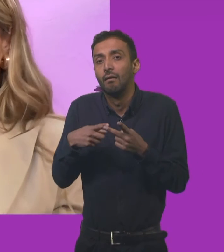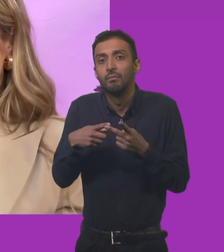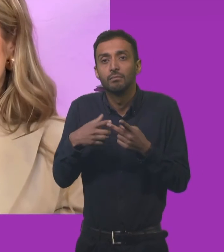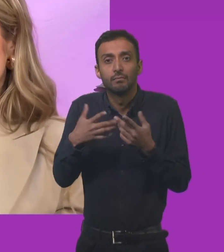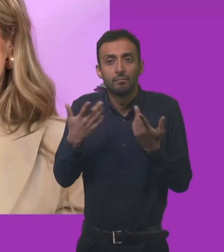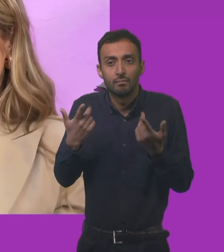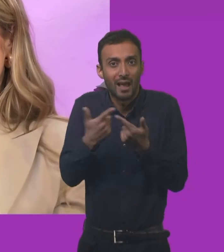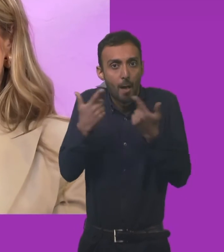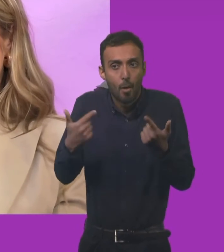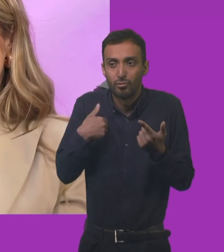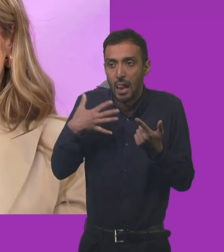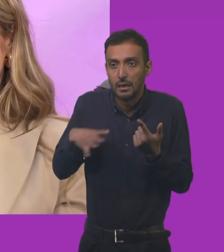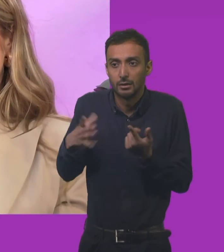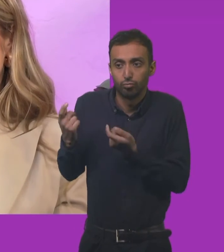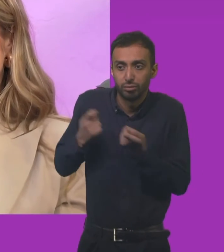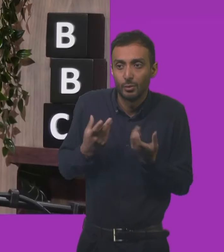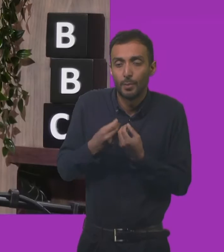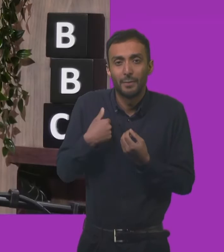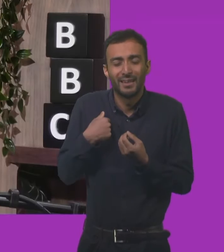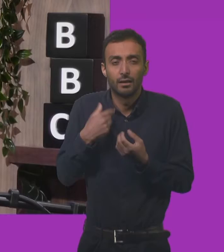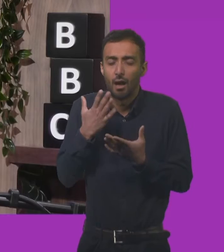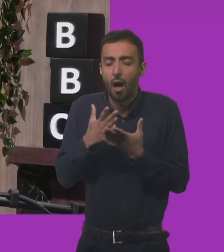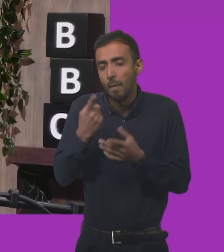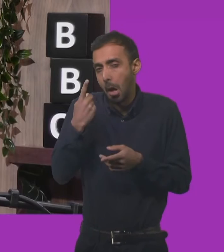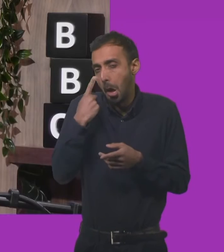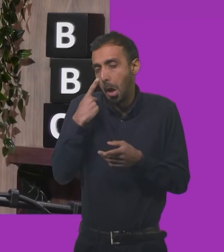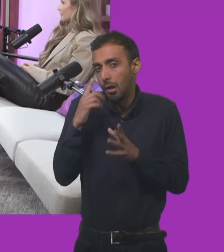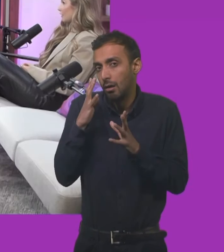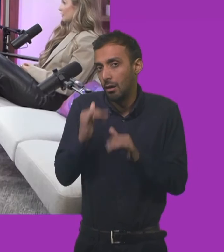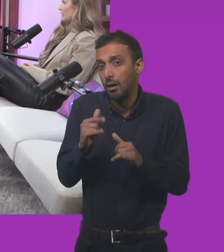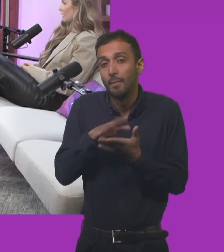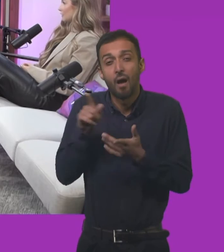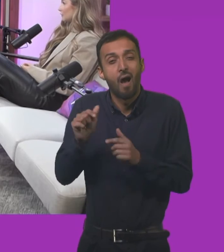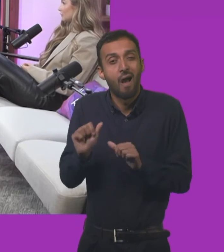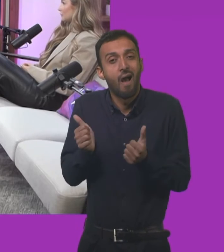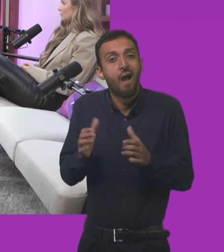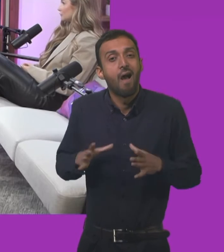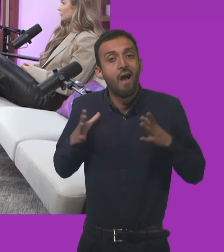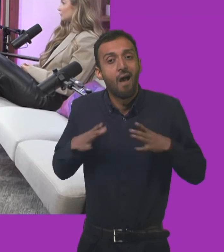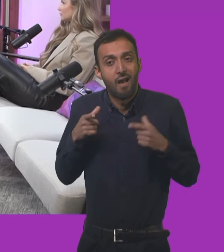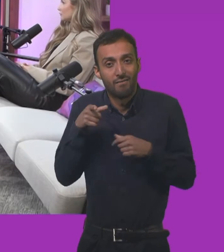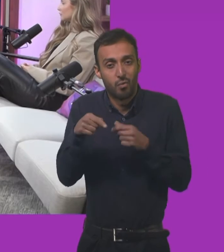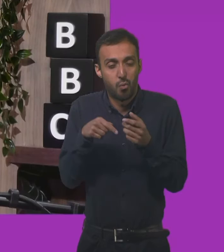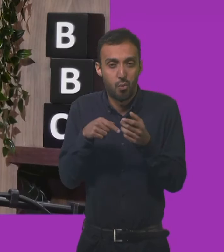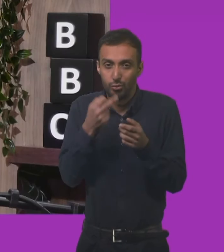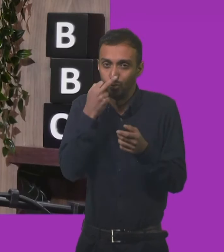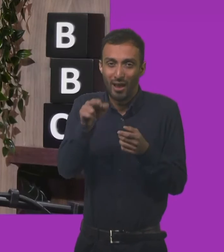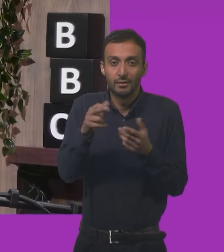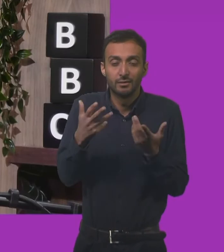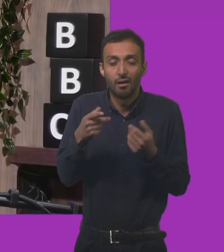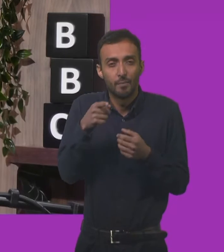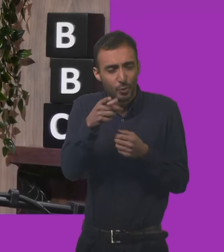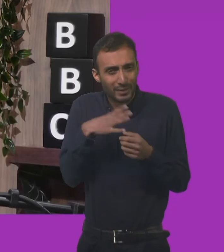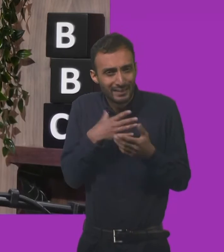supplies I needed and stuff like that. So that was really great. So it was a sort of good prep for the Traitors. And did you need any extra time or support or anything like that